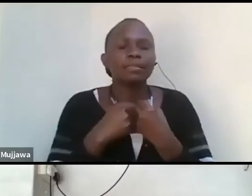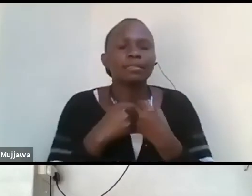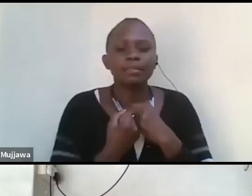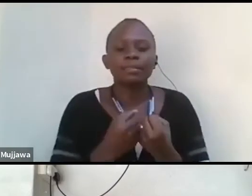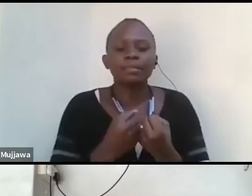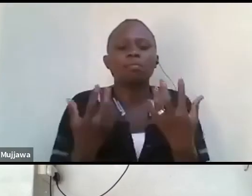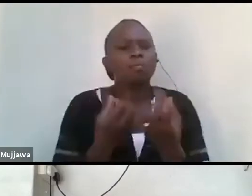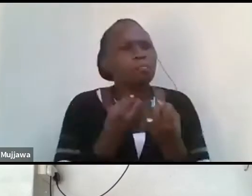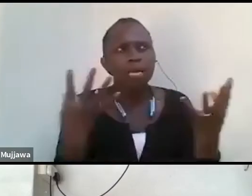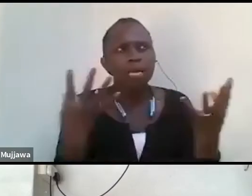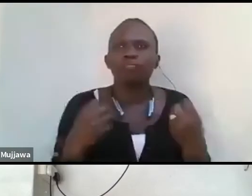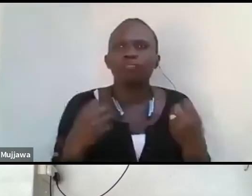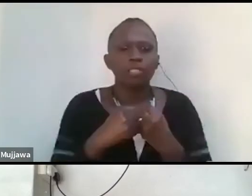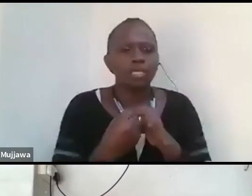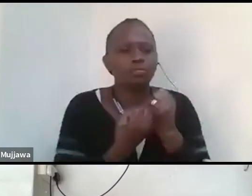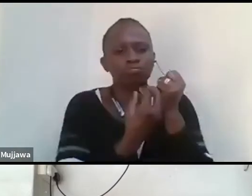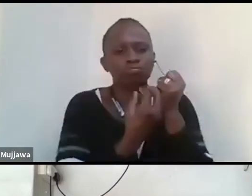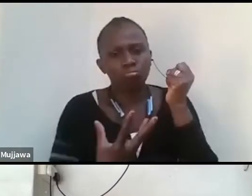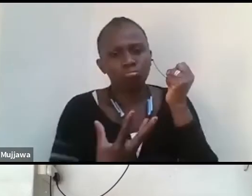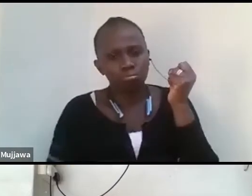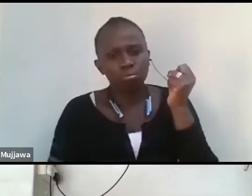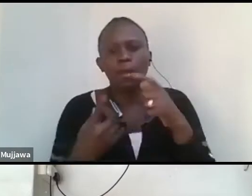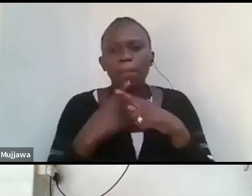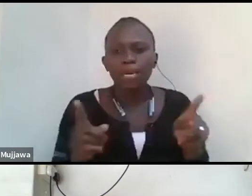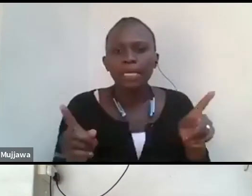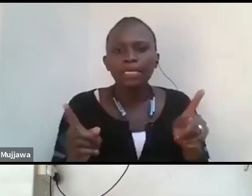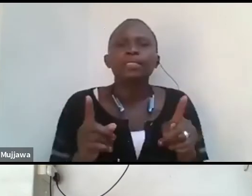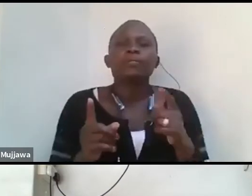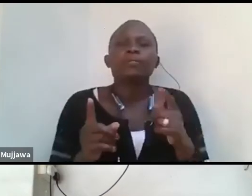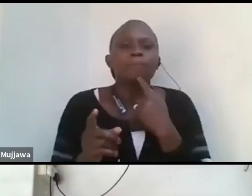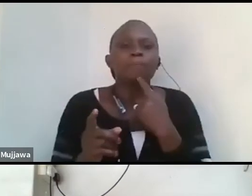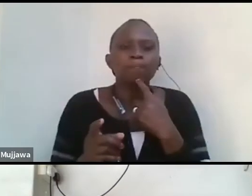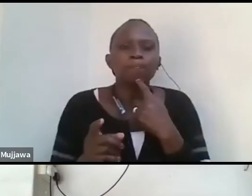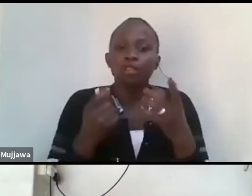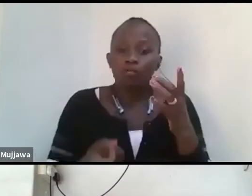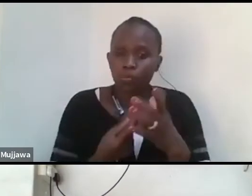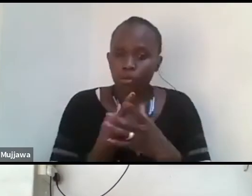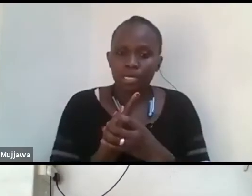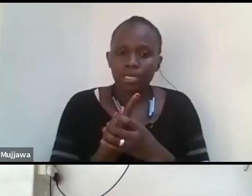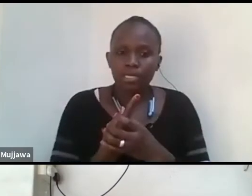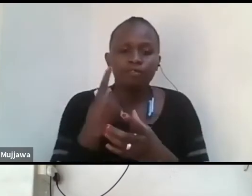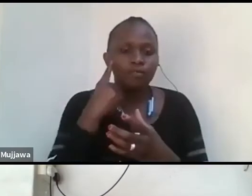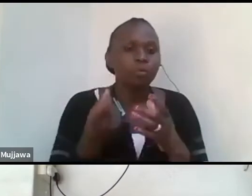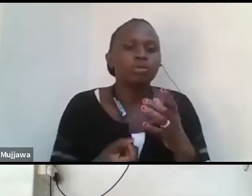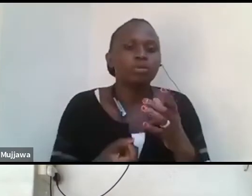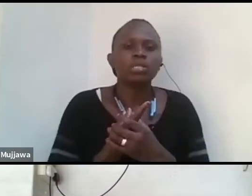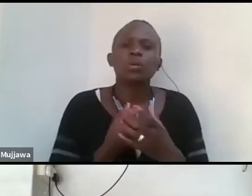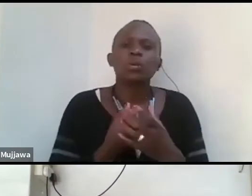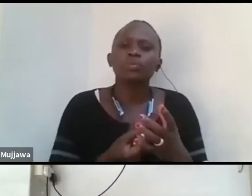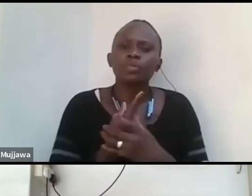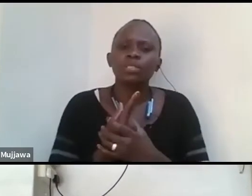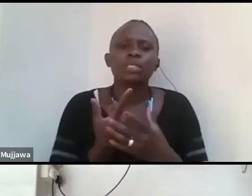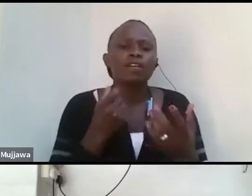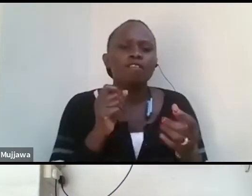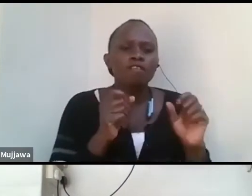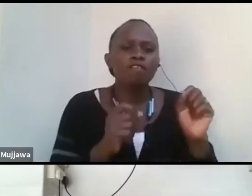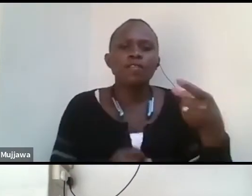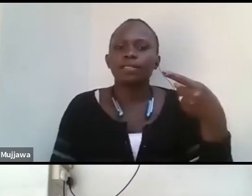number. I won't delve into those, but to the aspect of opportunities, I think the opportunities, the first opportunity is